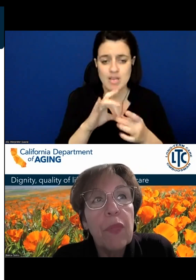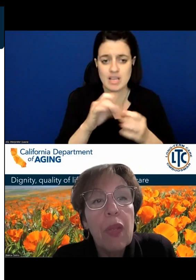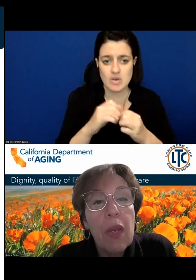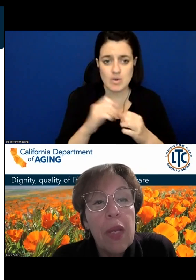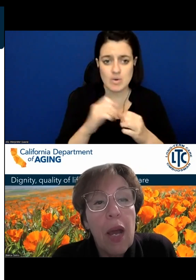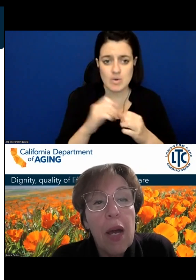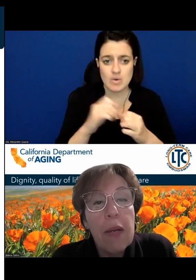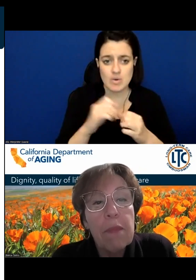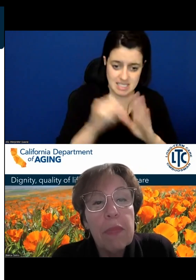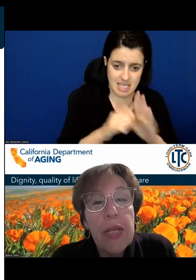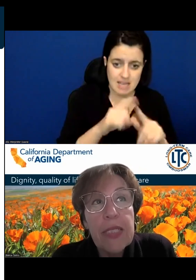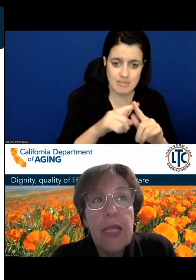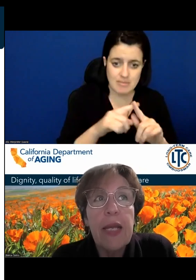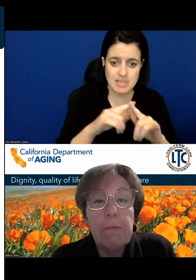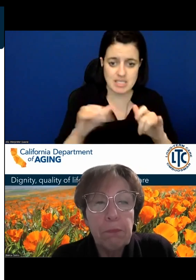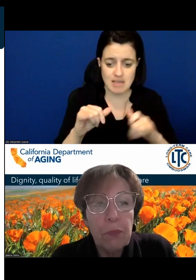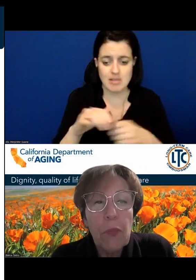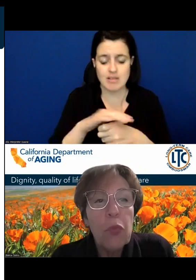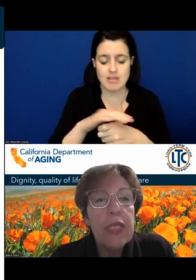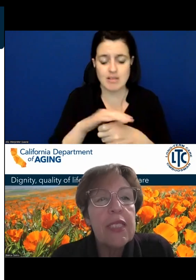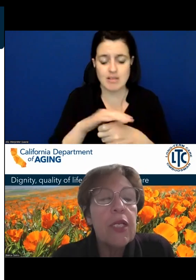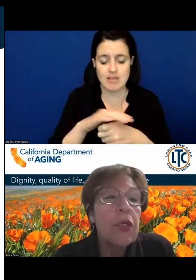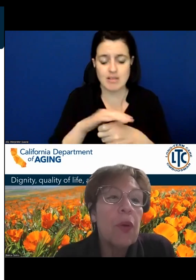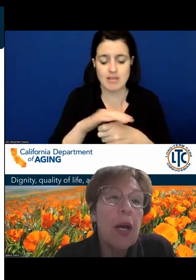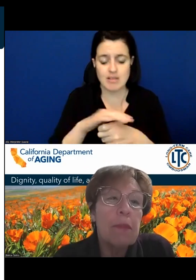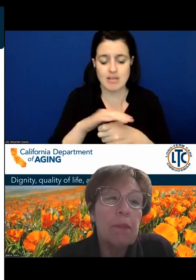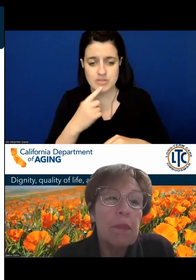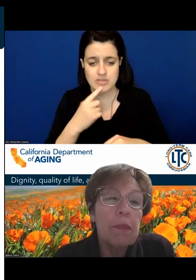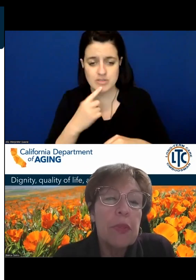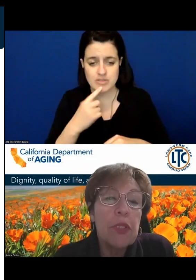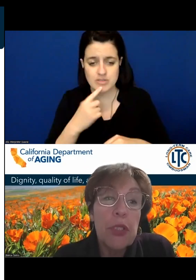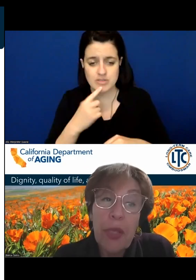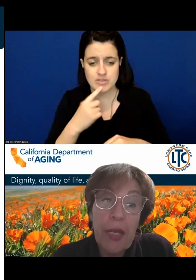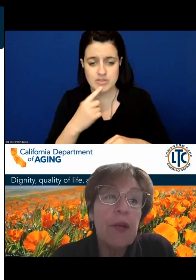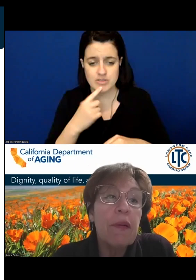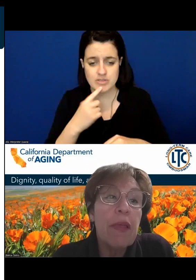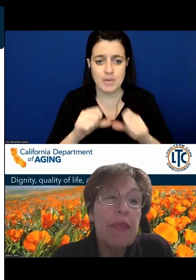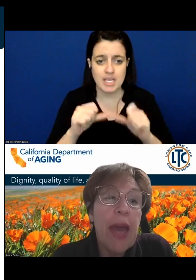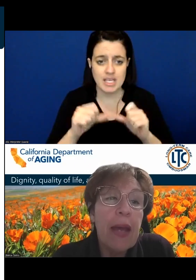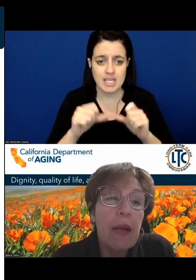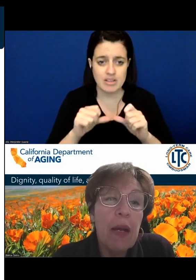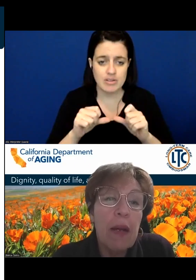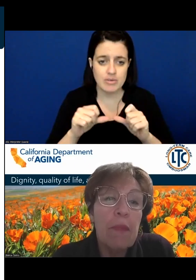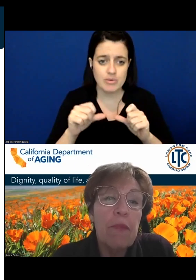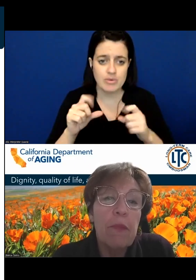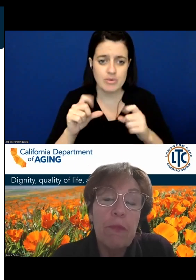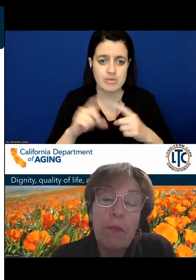critical. Next slide. We continue to hear that